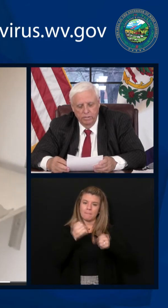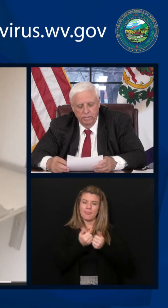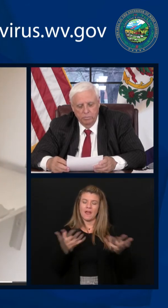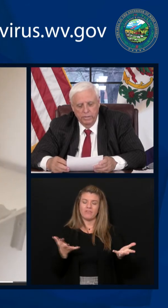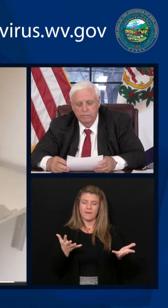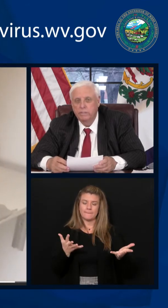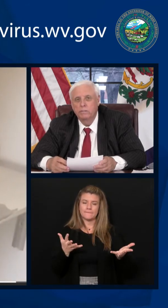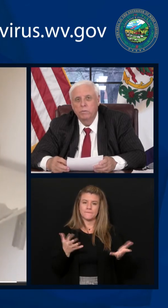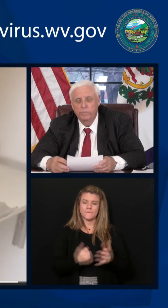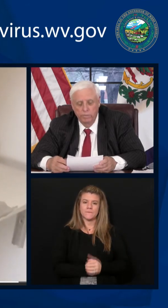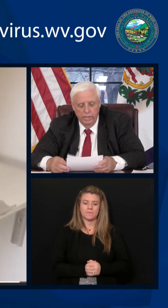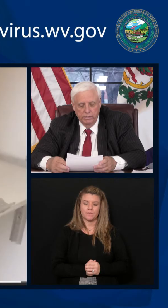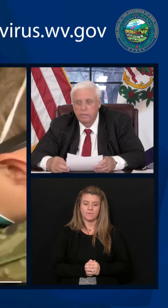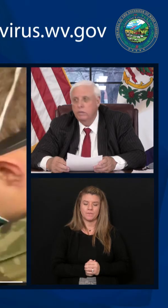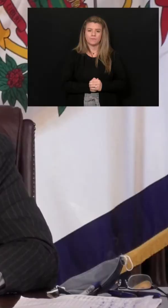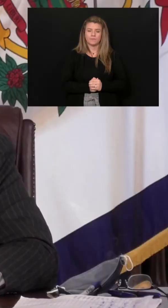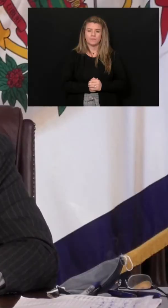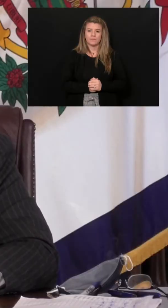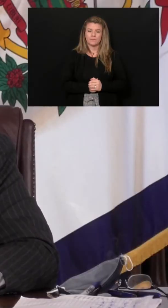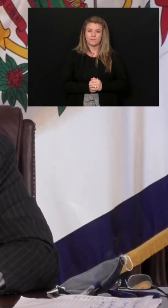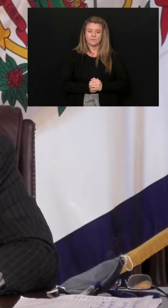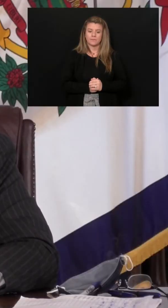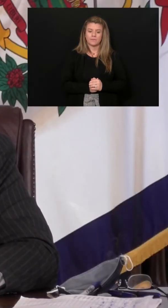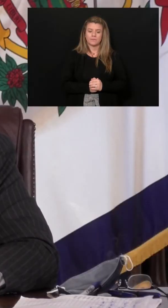the complexities that we've had to deal with.